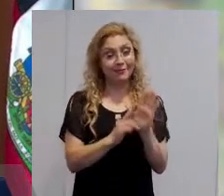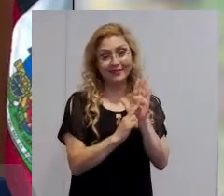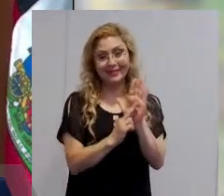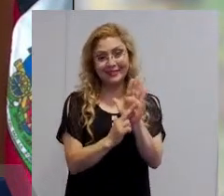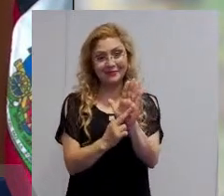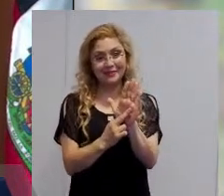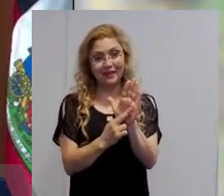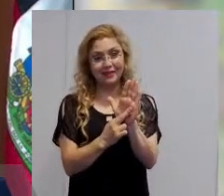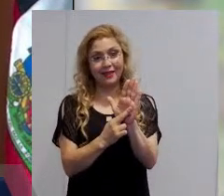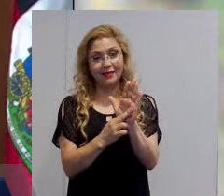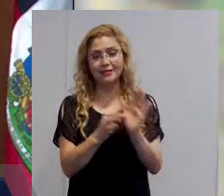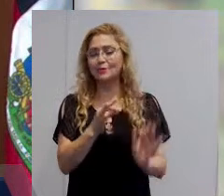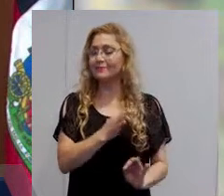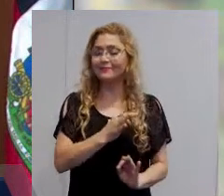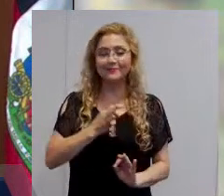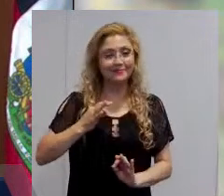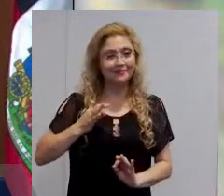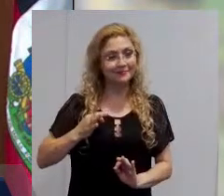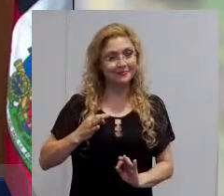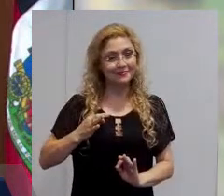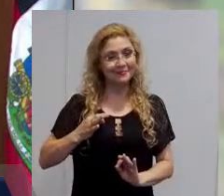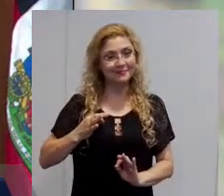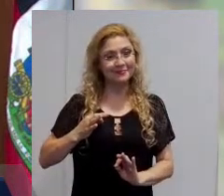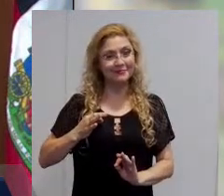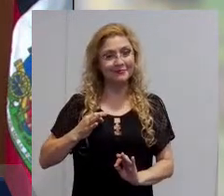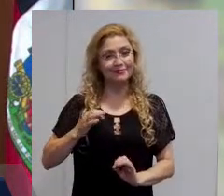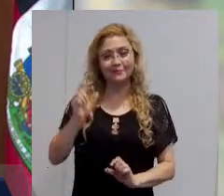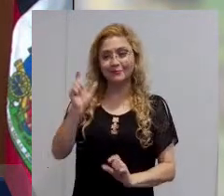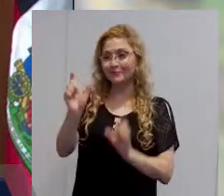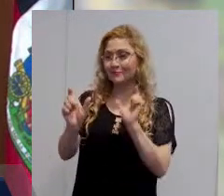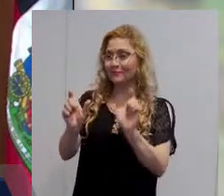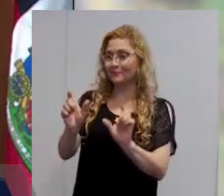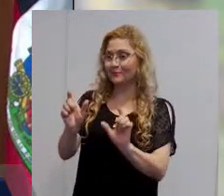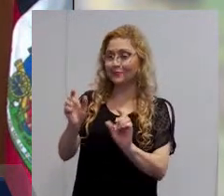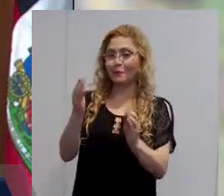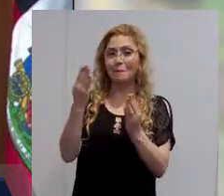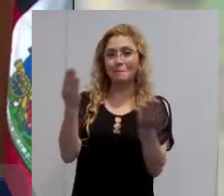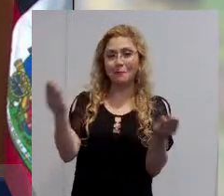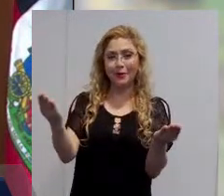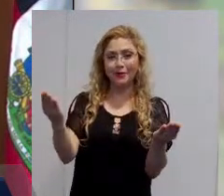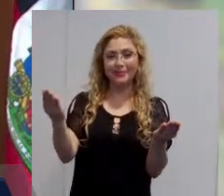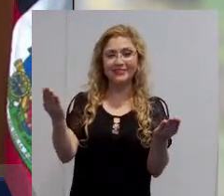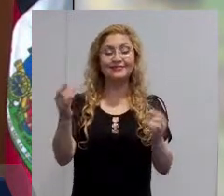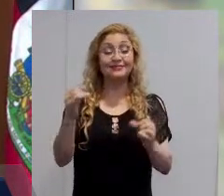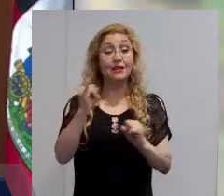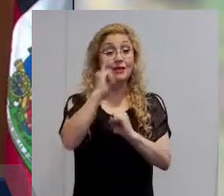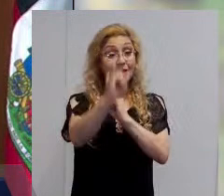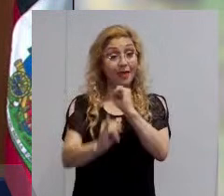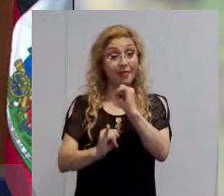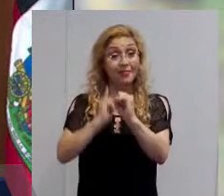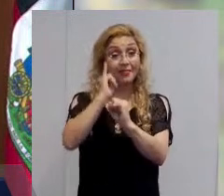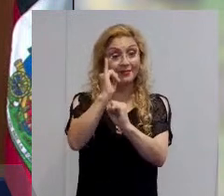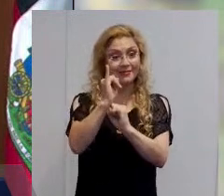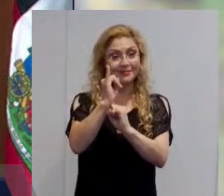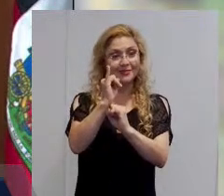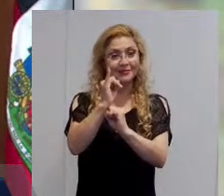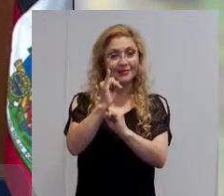representantes ministeriales, ministerial representatives of bilateral